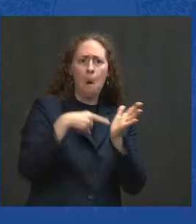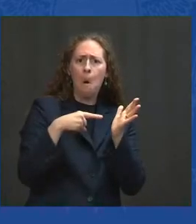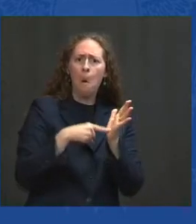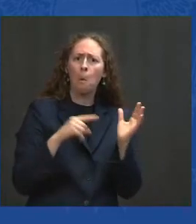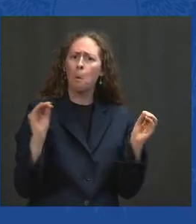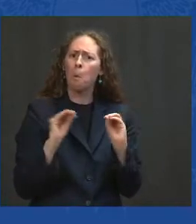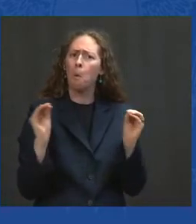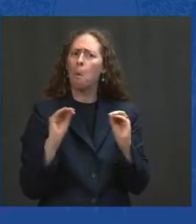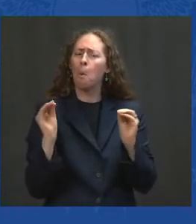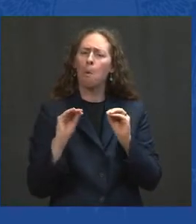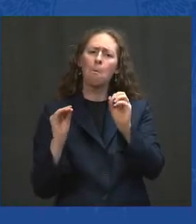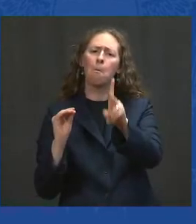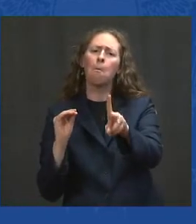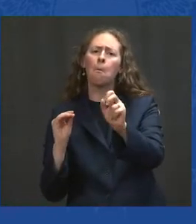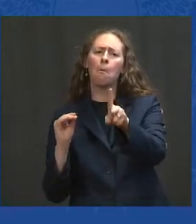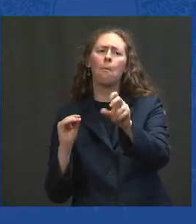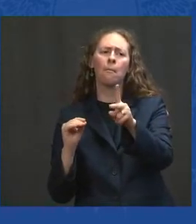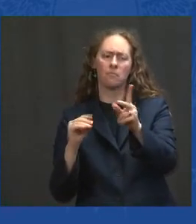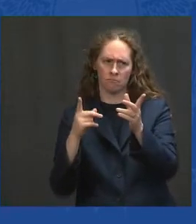then you can go to